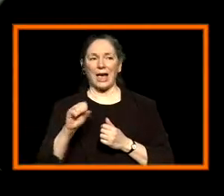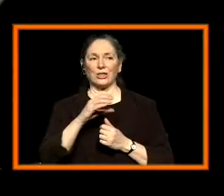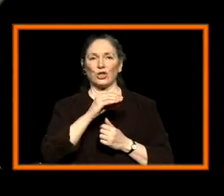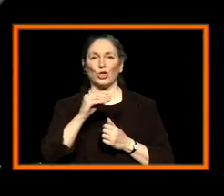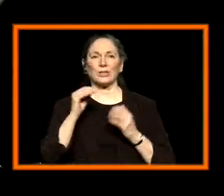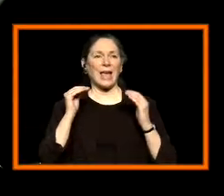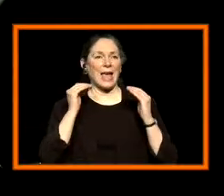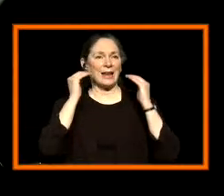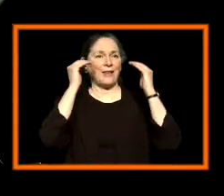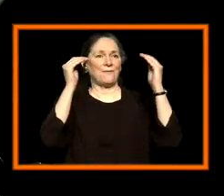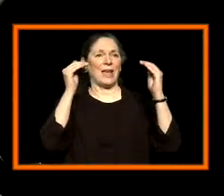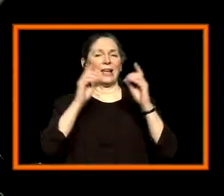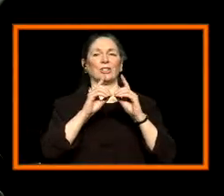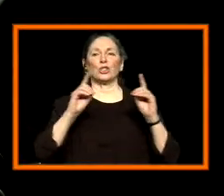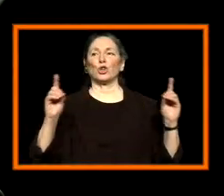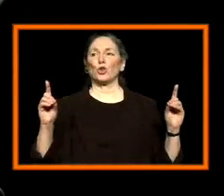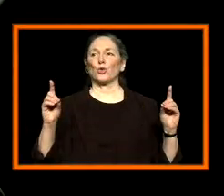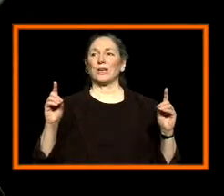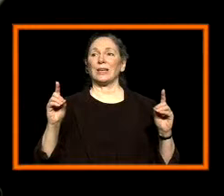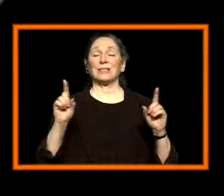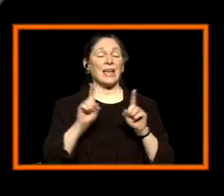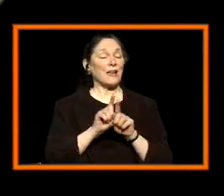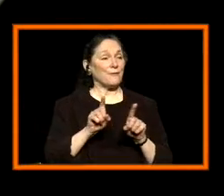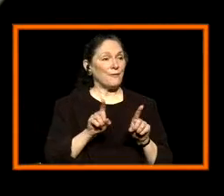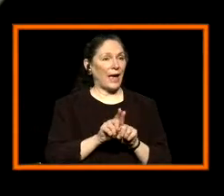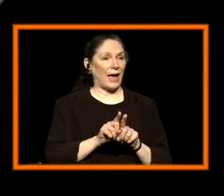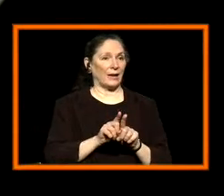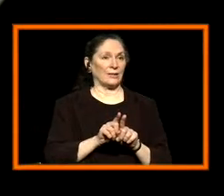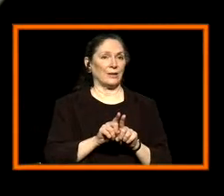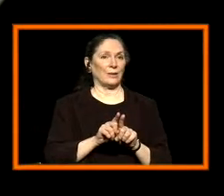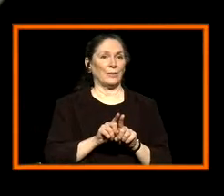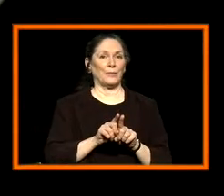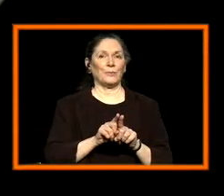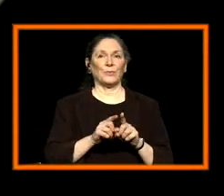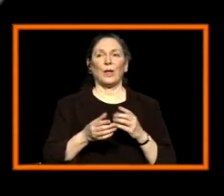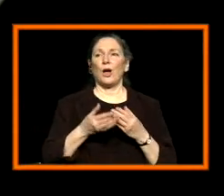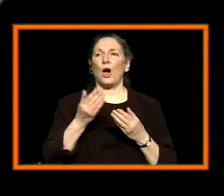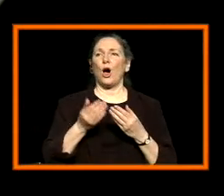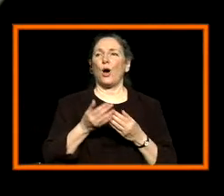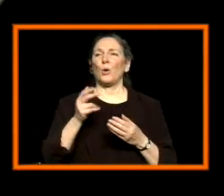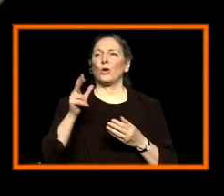and advanced degrees. In fact, nearly